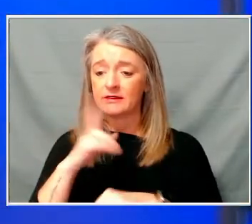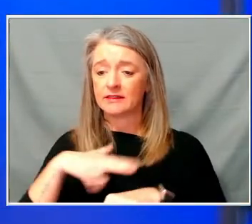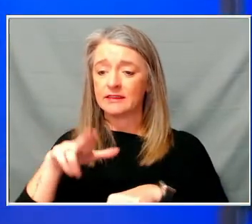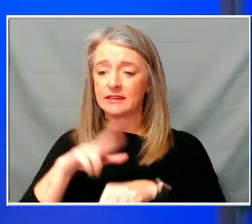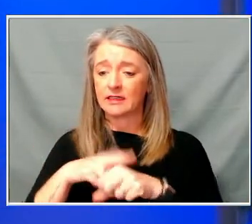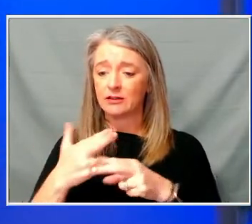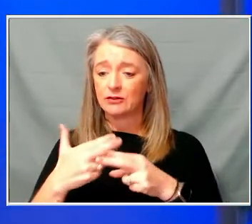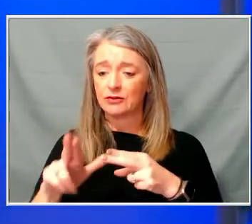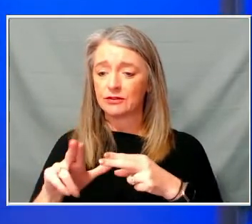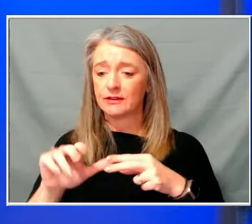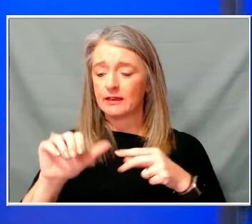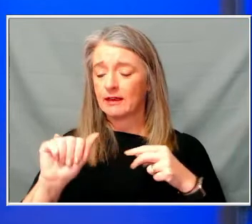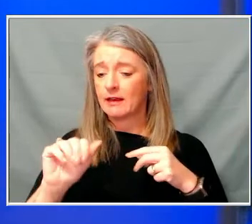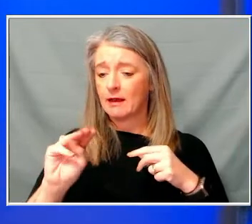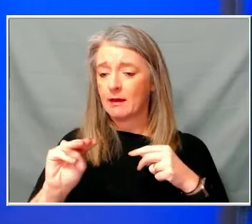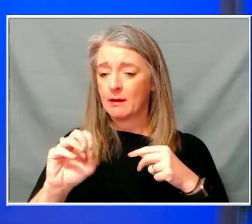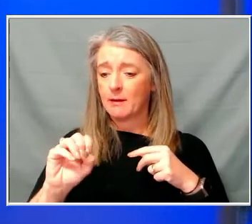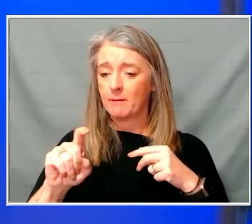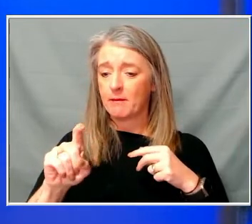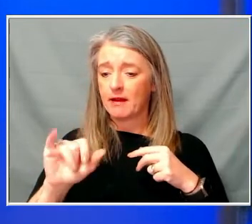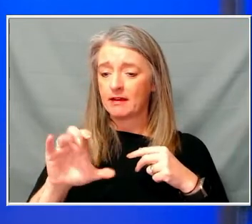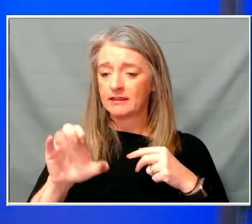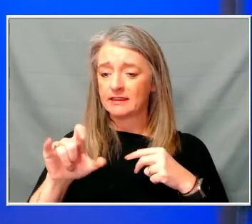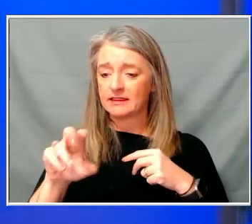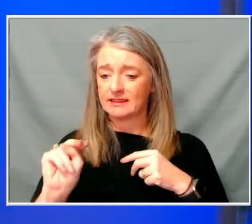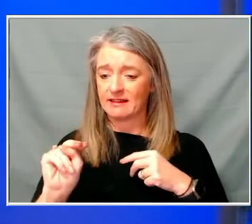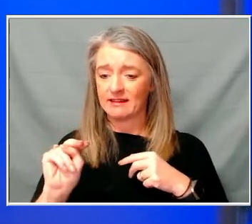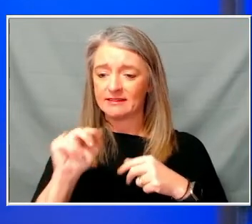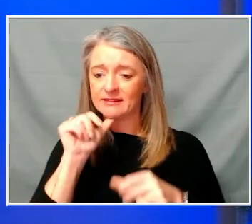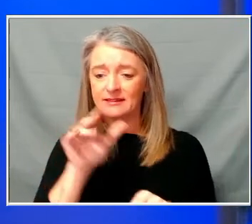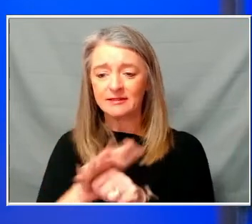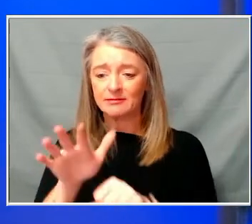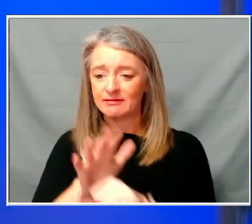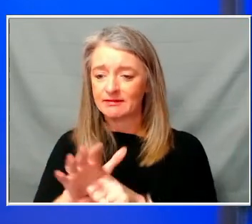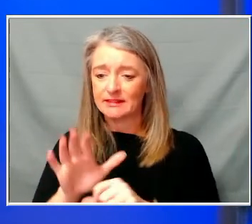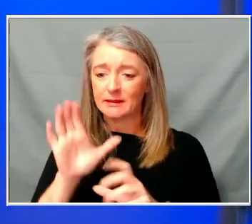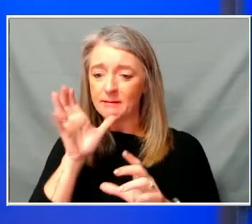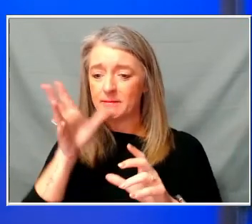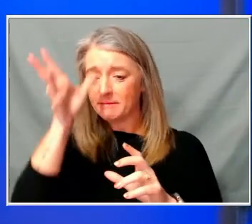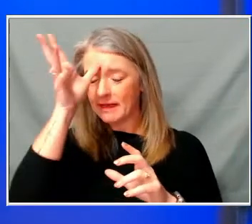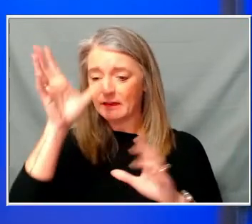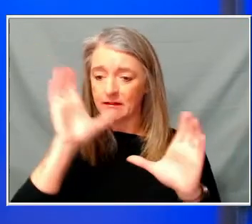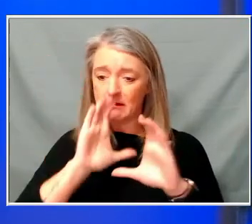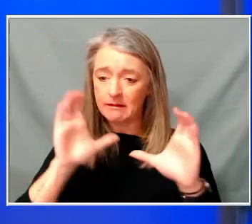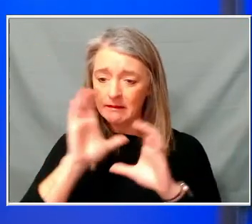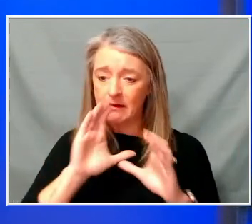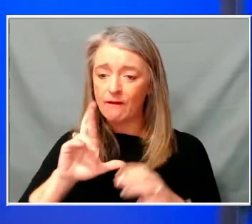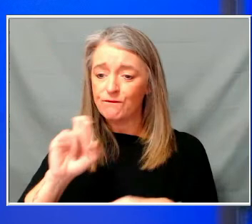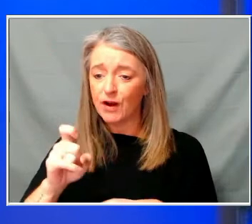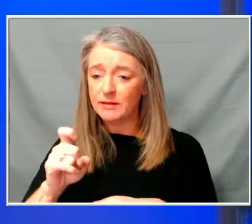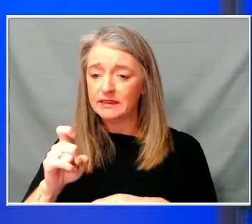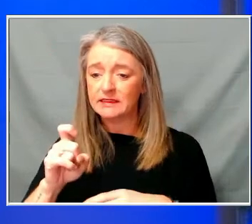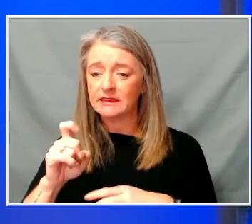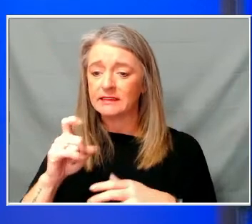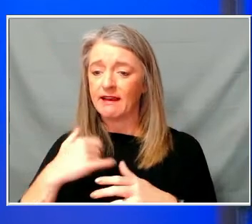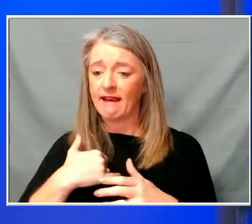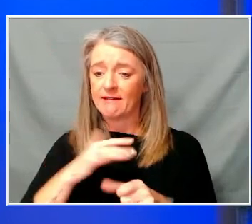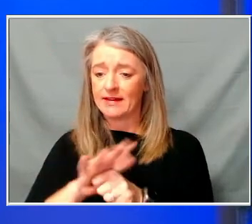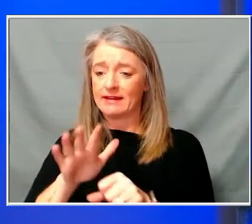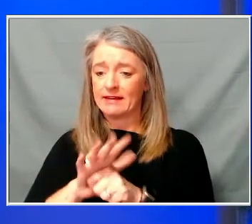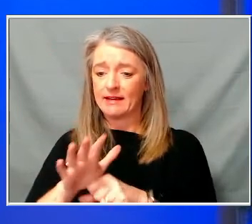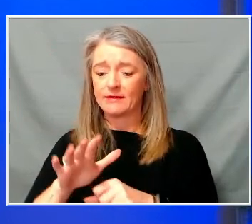of amoxicillin. It has parents scrambling to find other antibiotics or even a pharmacy that has it in stock. The demand